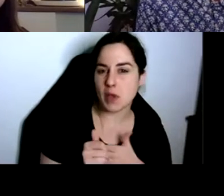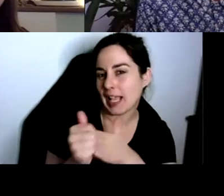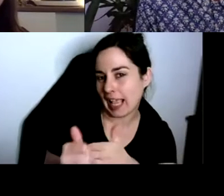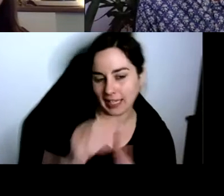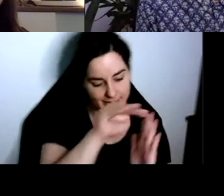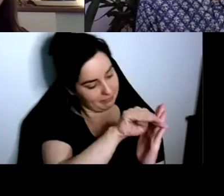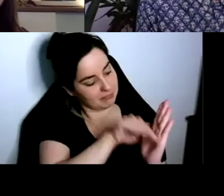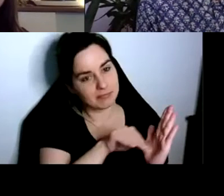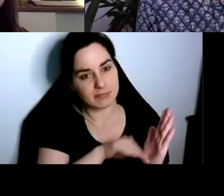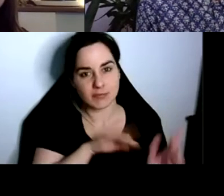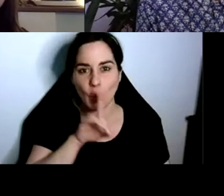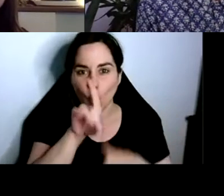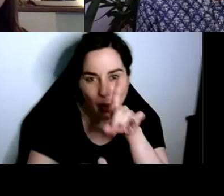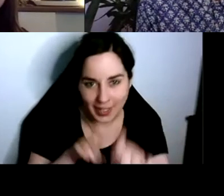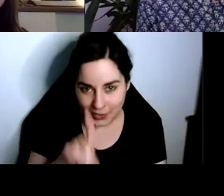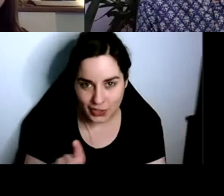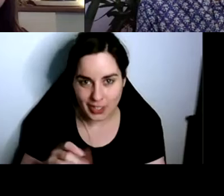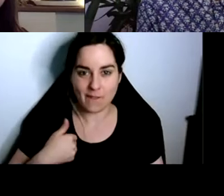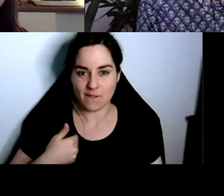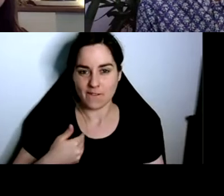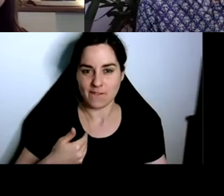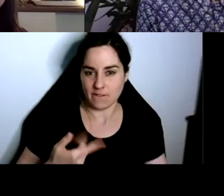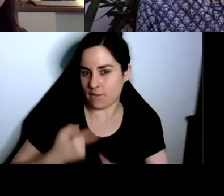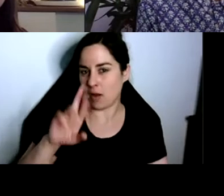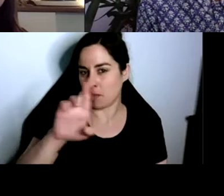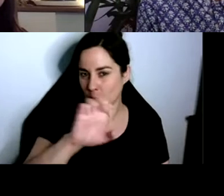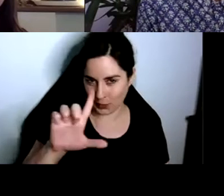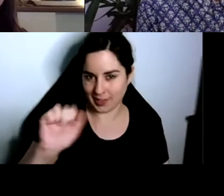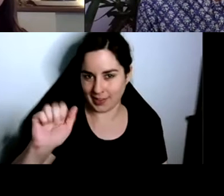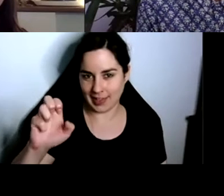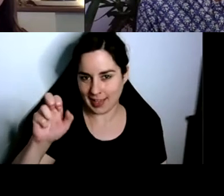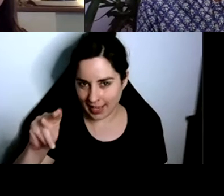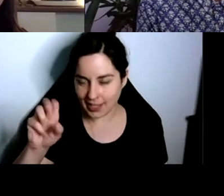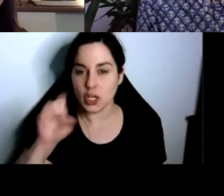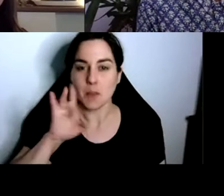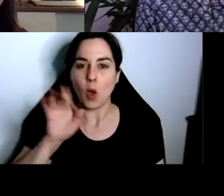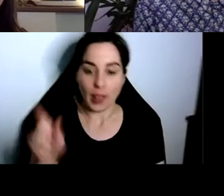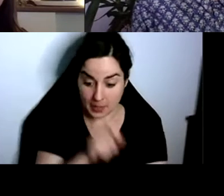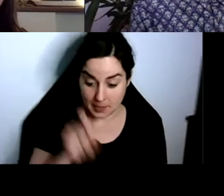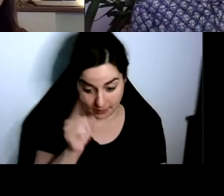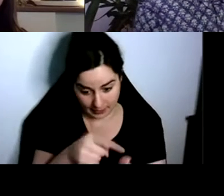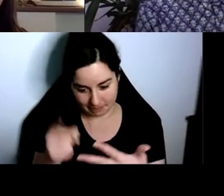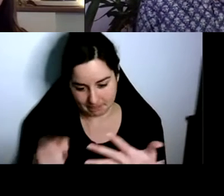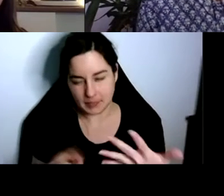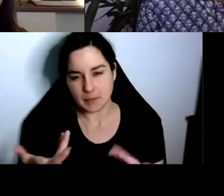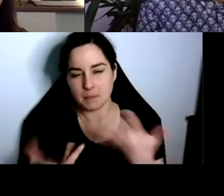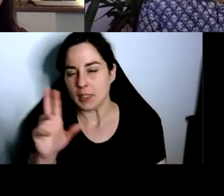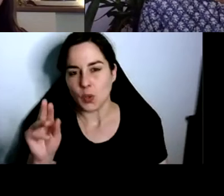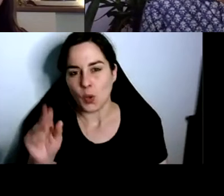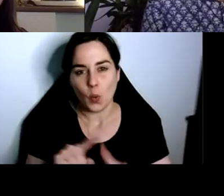Asian, but I don't think I'll be sticking to them to a T, because the first question is about major